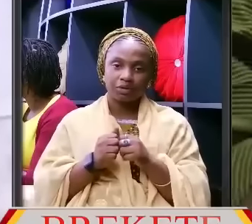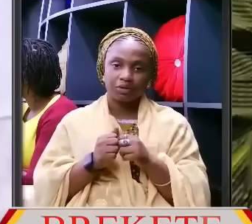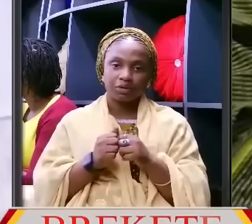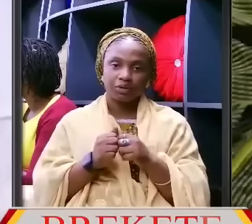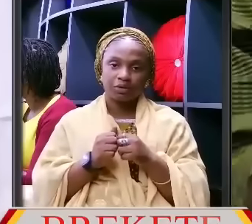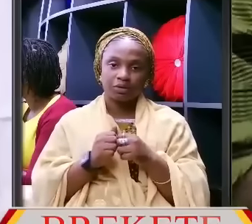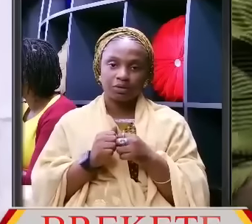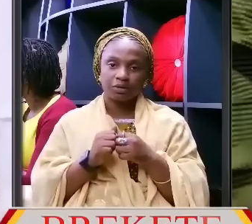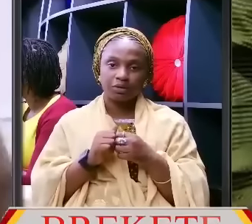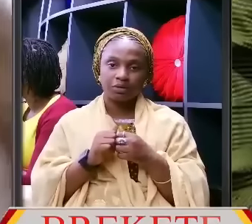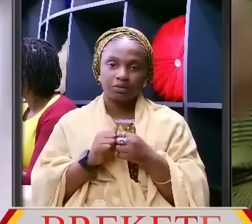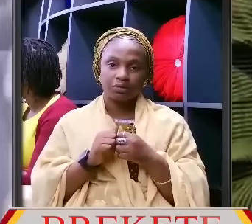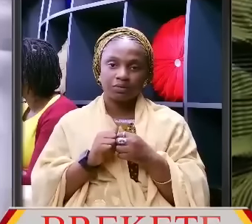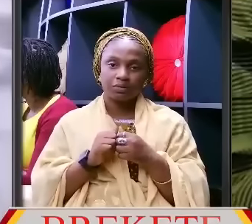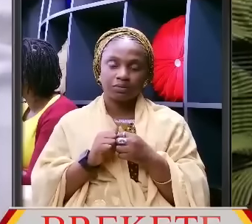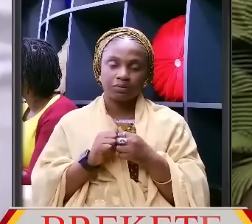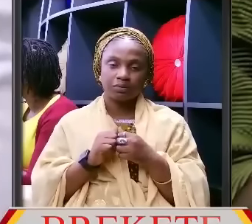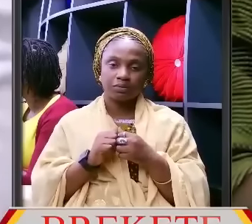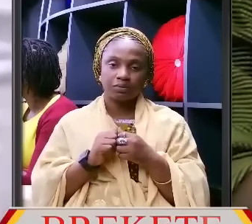The way they dropped the children.